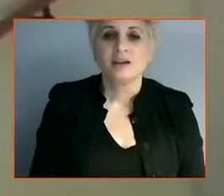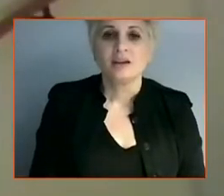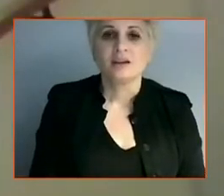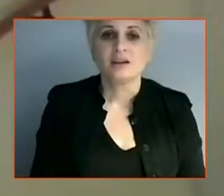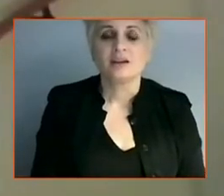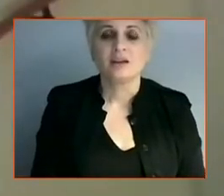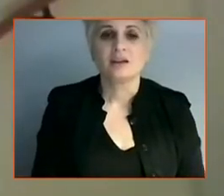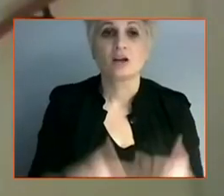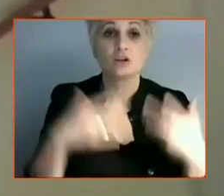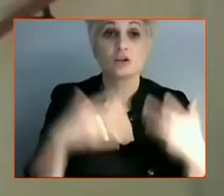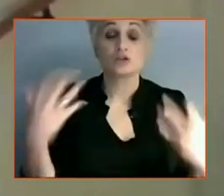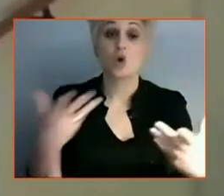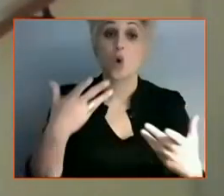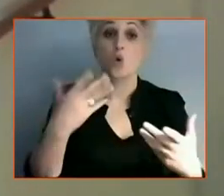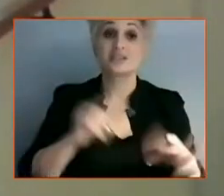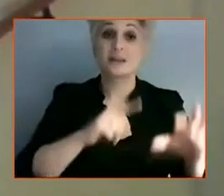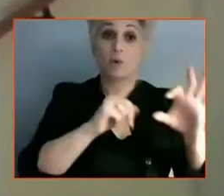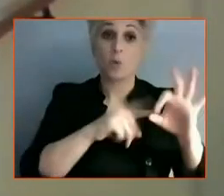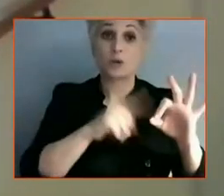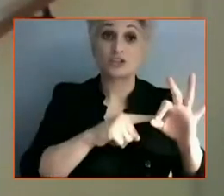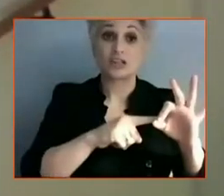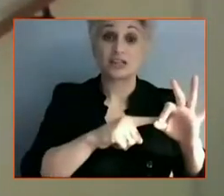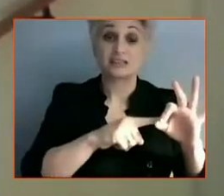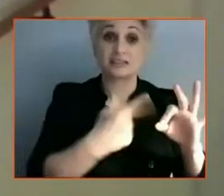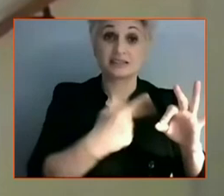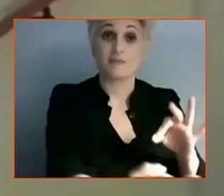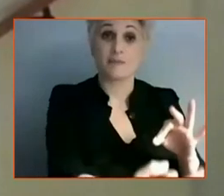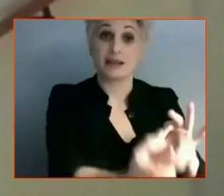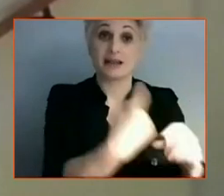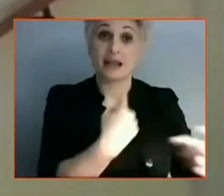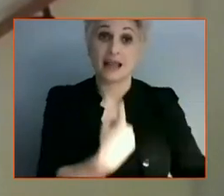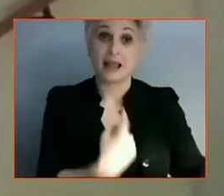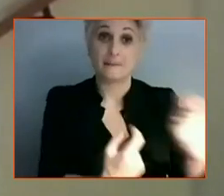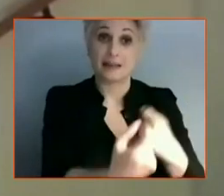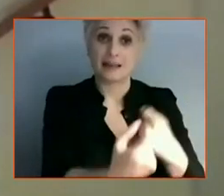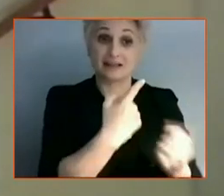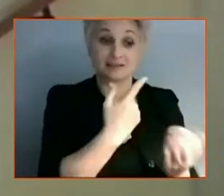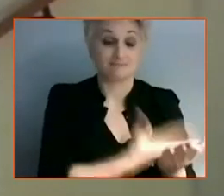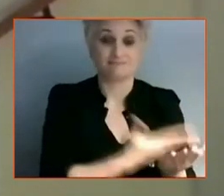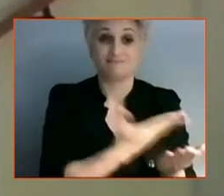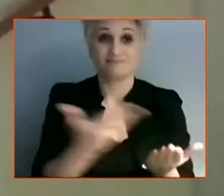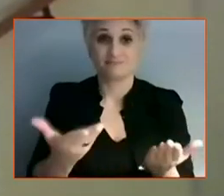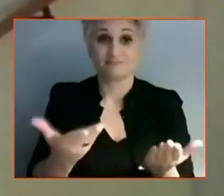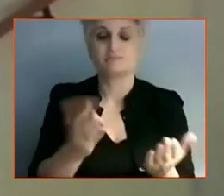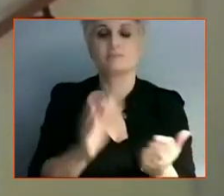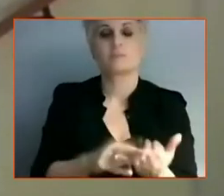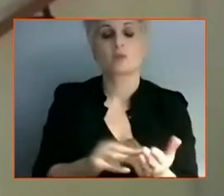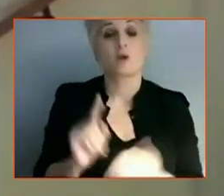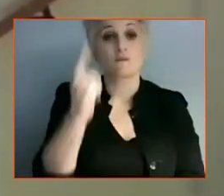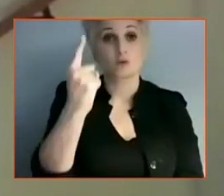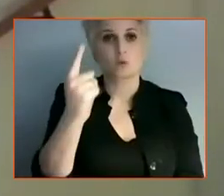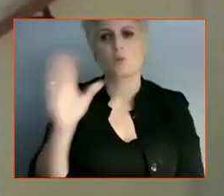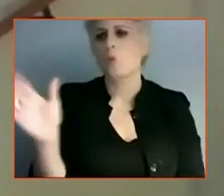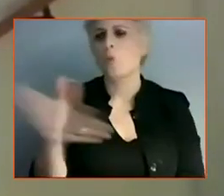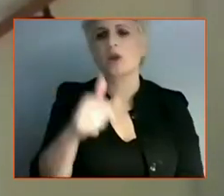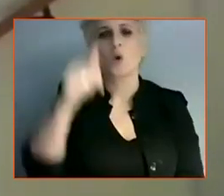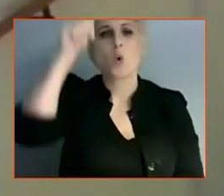the sector now. So the first one is, we all know the arts is broad and far-reaching. What is one